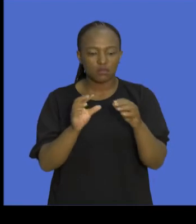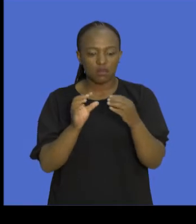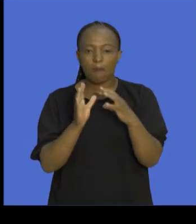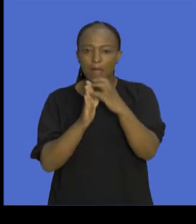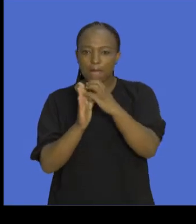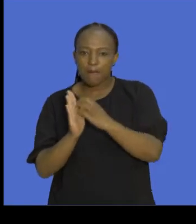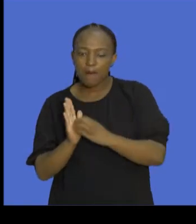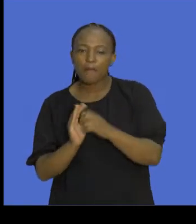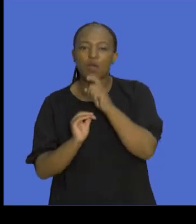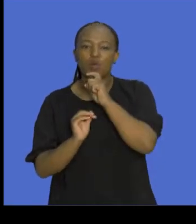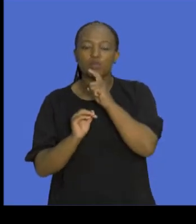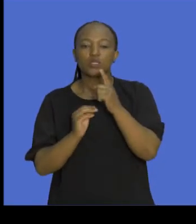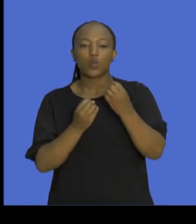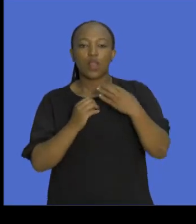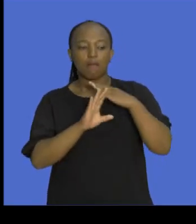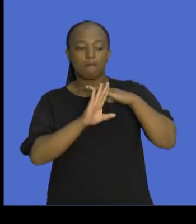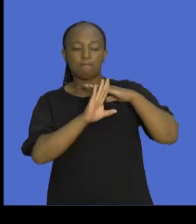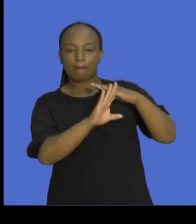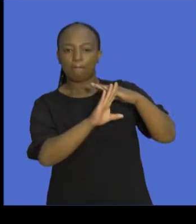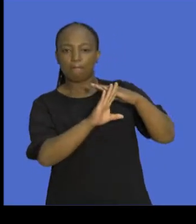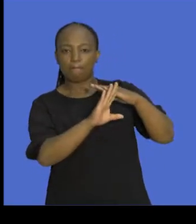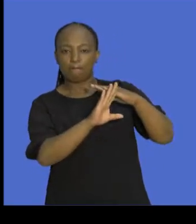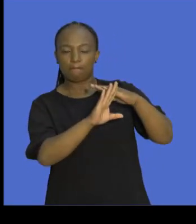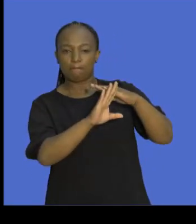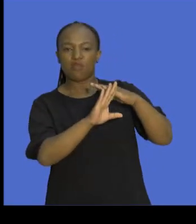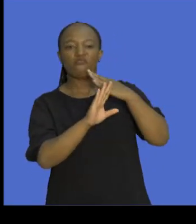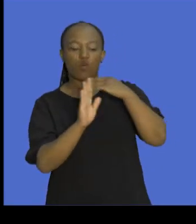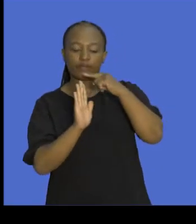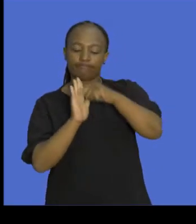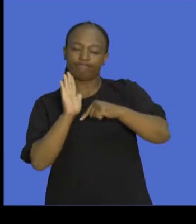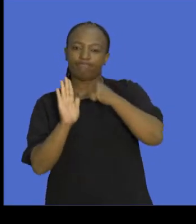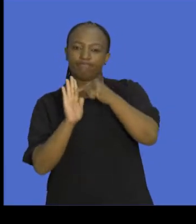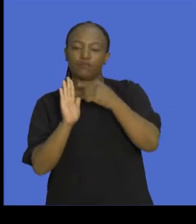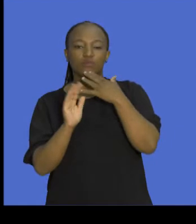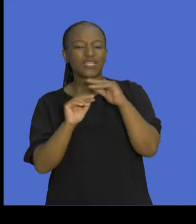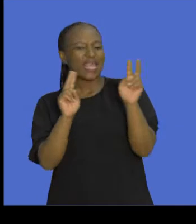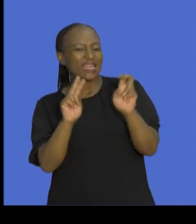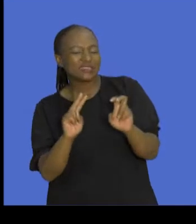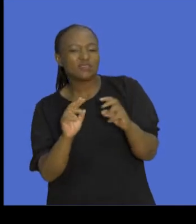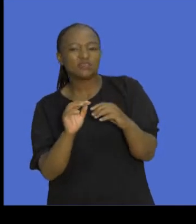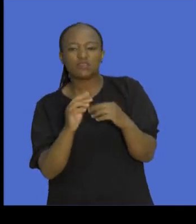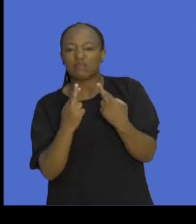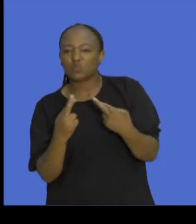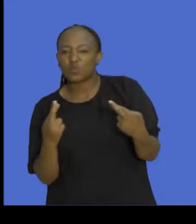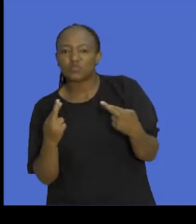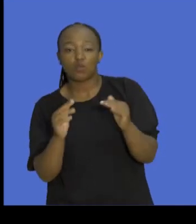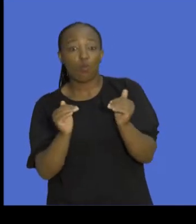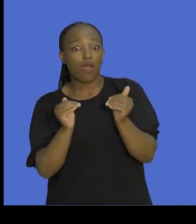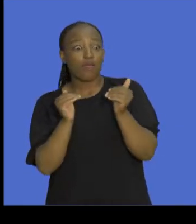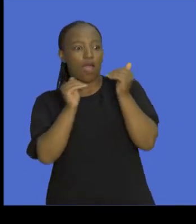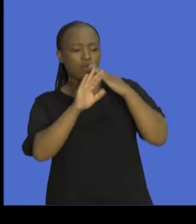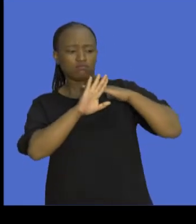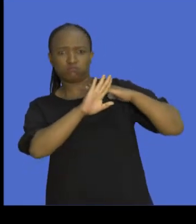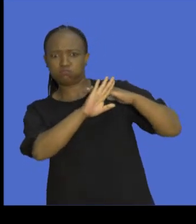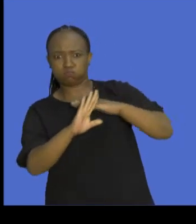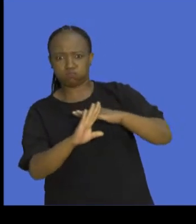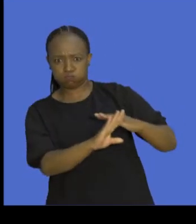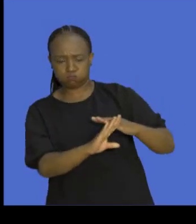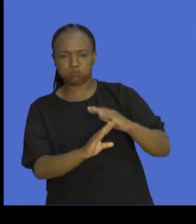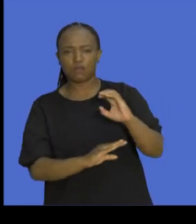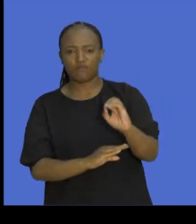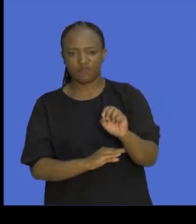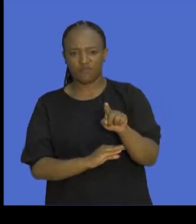is, they provide varying resistance in a circuit, okay? So an electrical component that has a high magnitude of resistance,